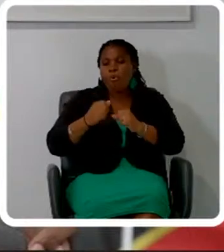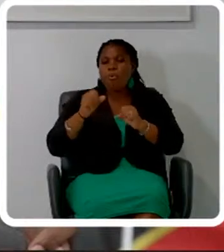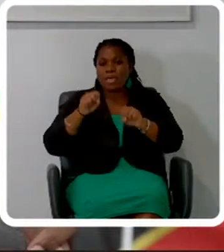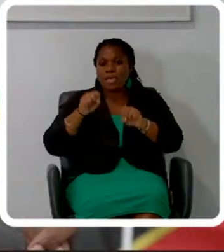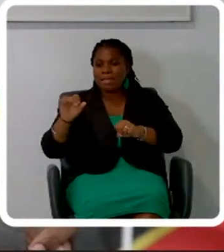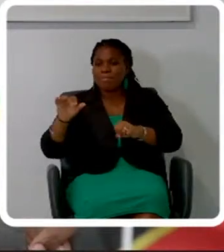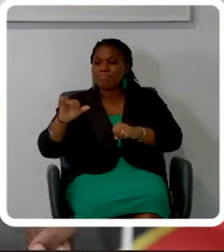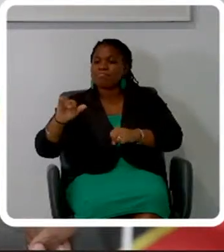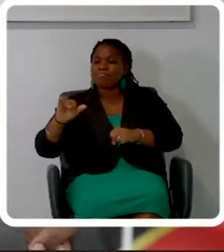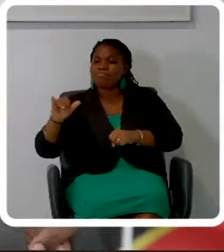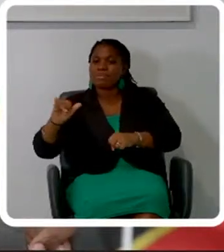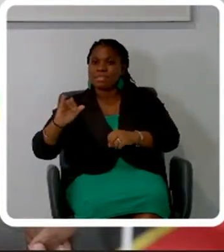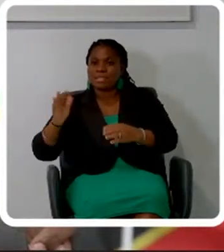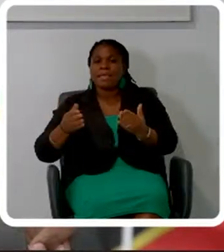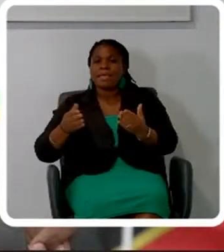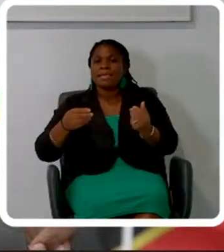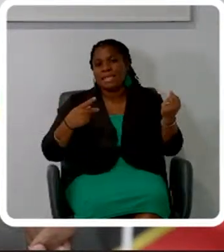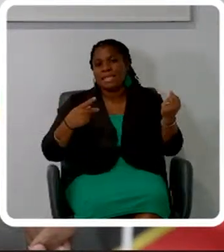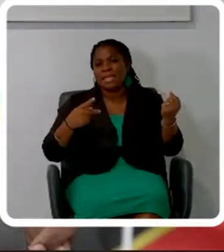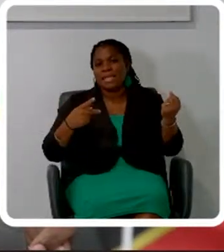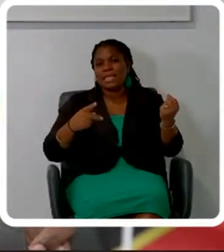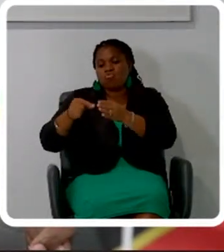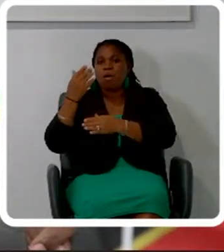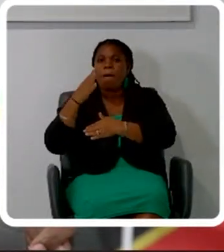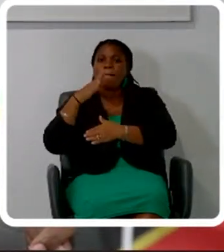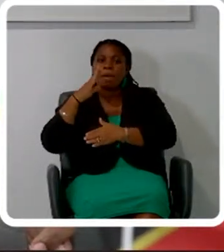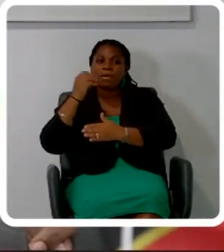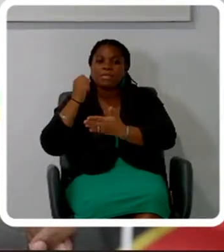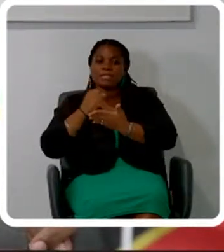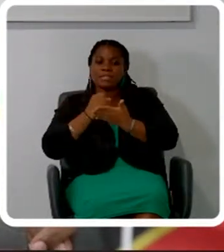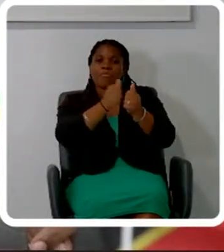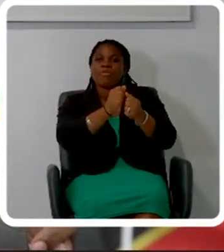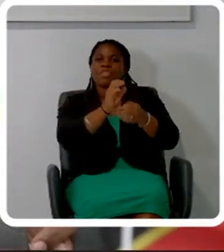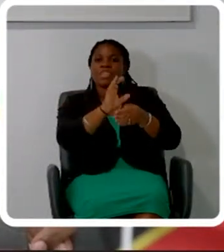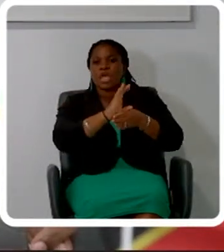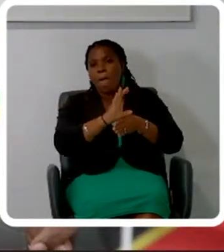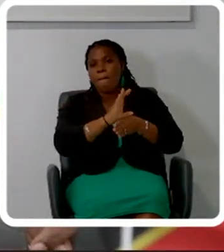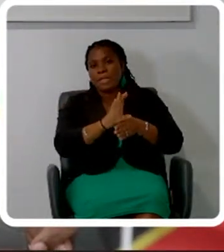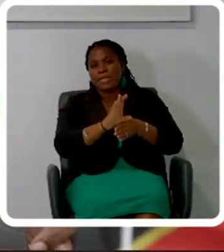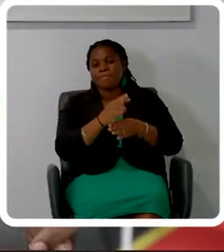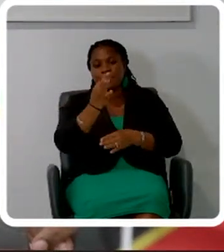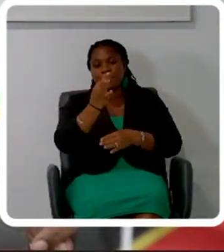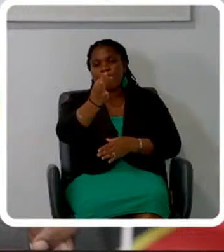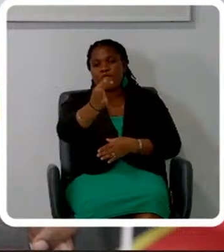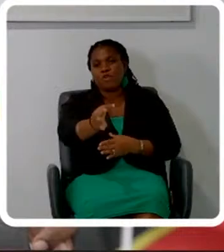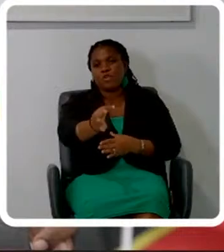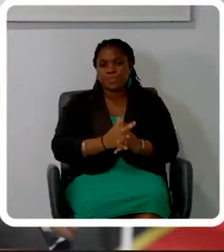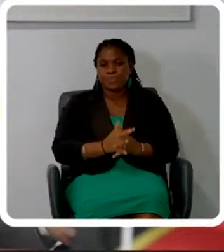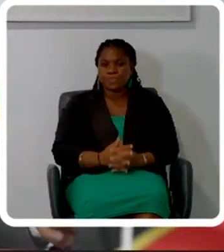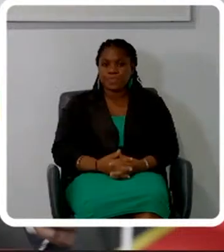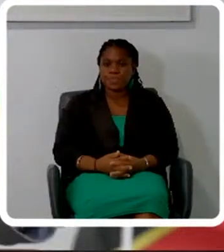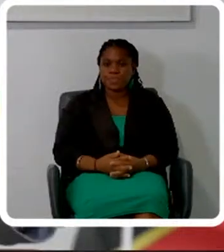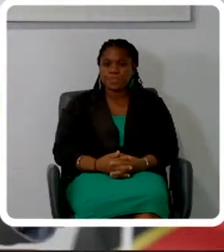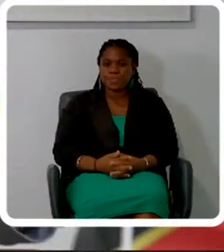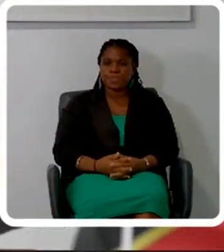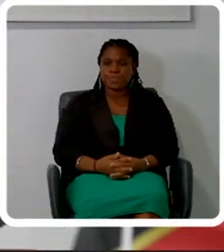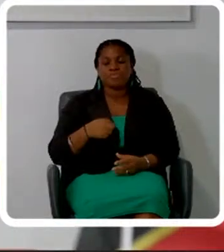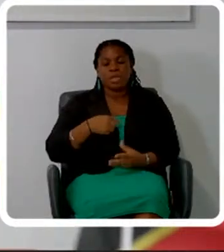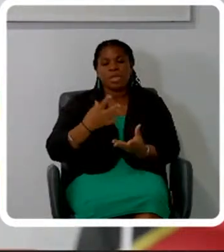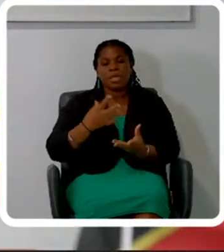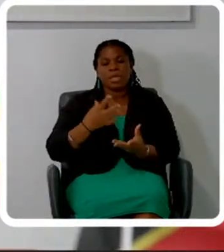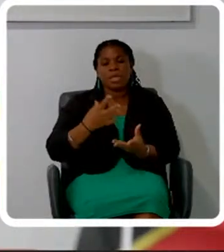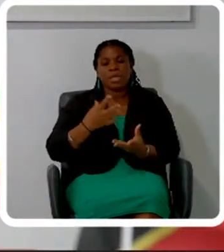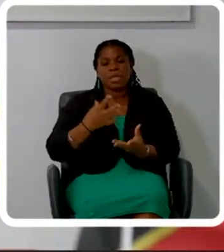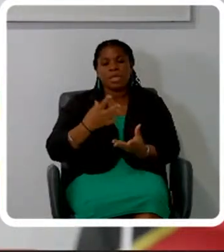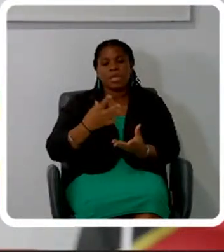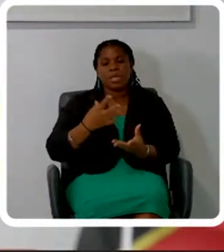how advanced we are at this particular time in terms of looking at any possibilities of partnership. So I want to thank them for